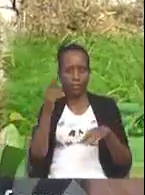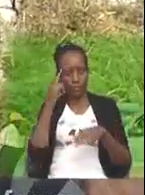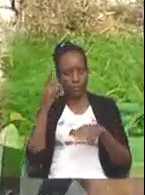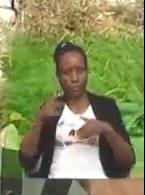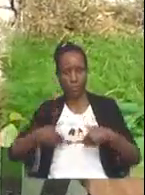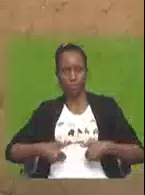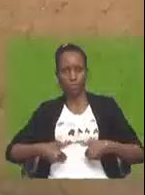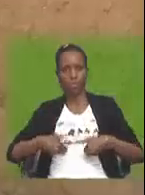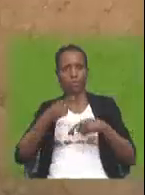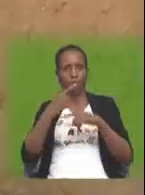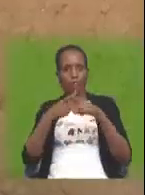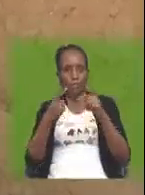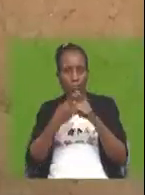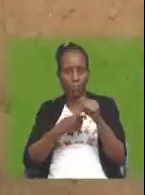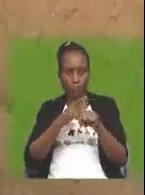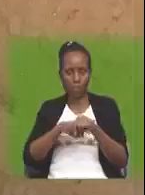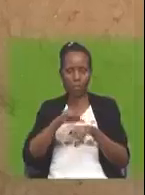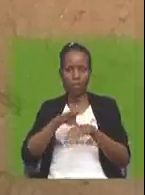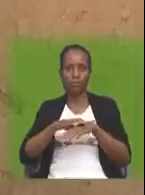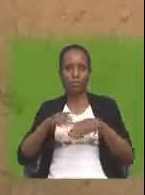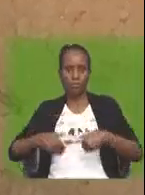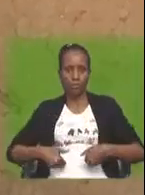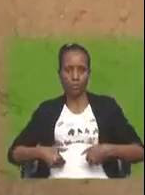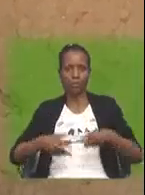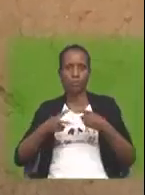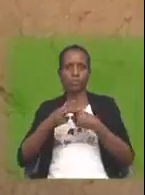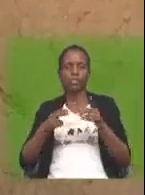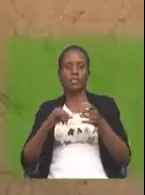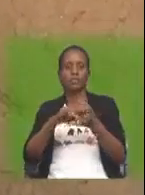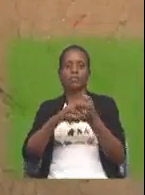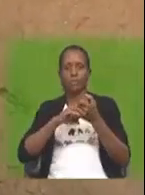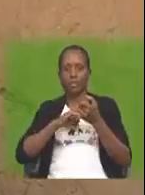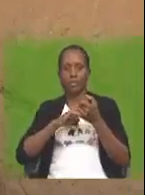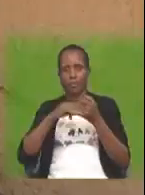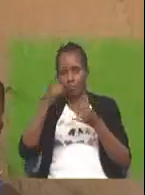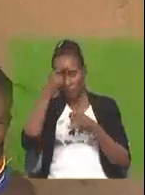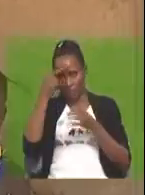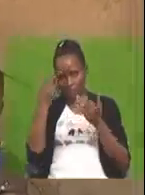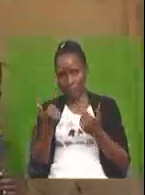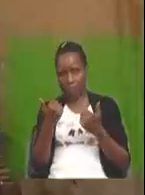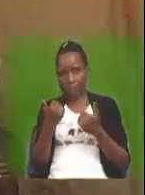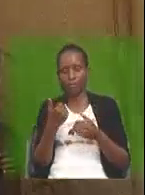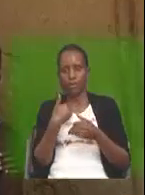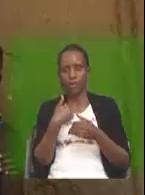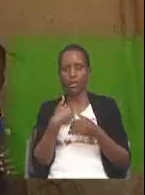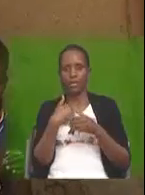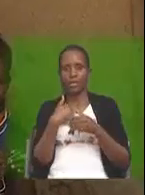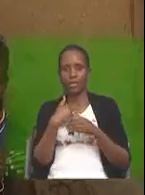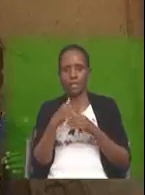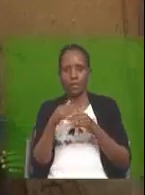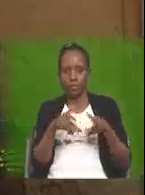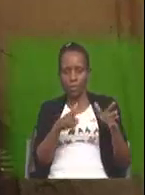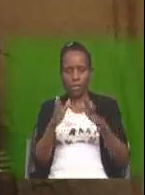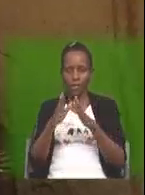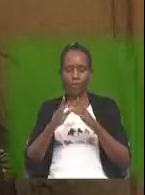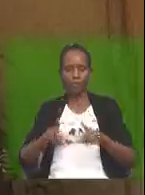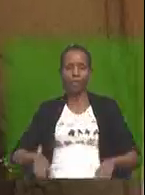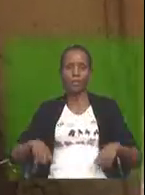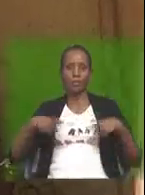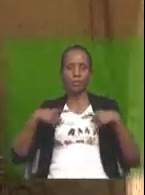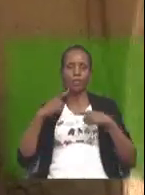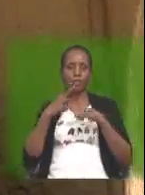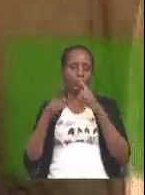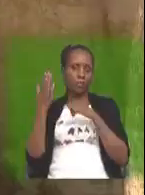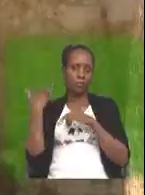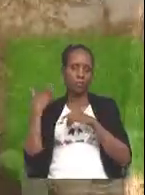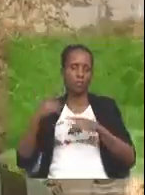wa vijana. Lakini file tulipata mashamba tukaanza kuoa. Kwa sababu tumeyapata tayari direction ya maisha yetu. Kwa sababu mbeleni maisha